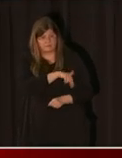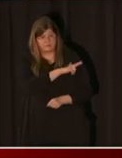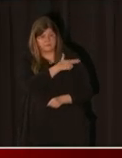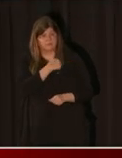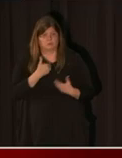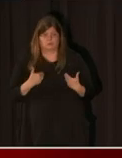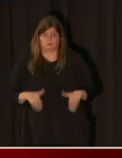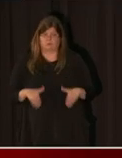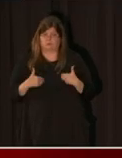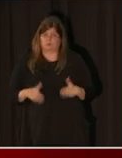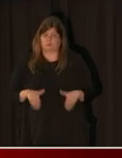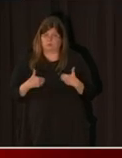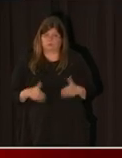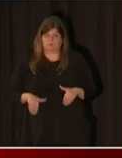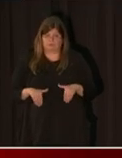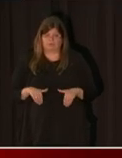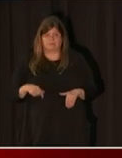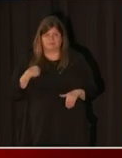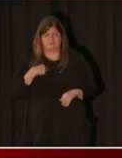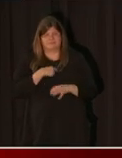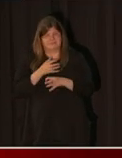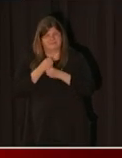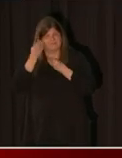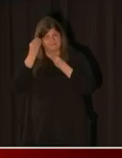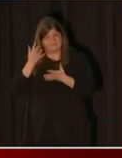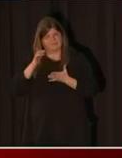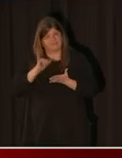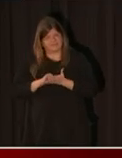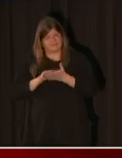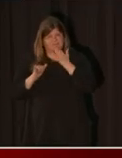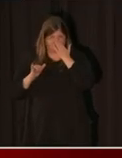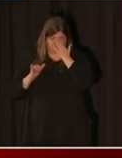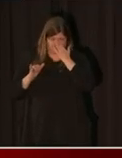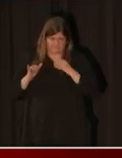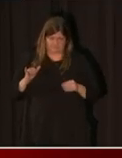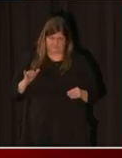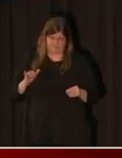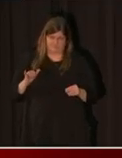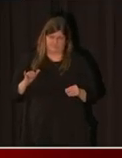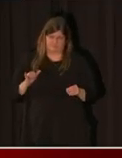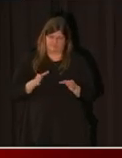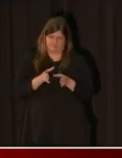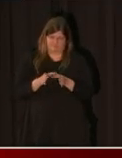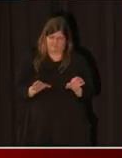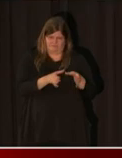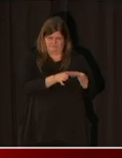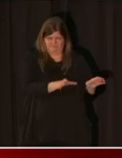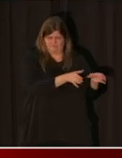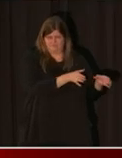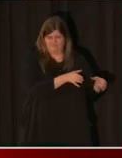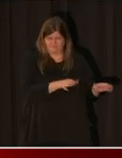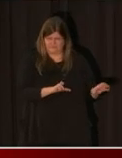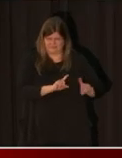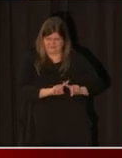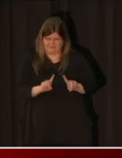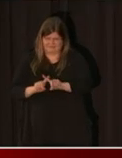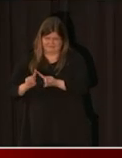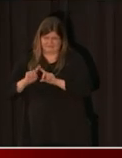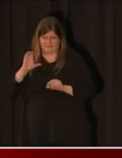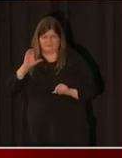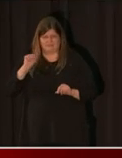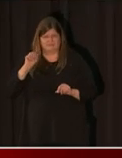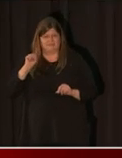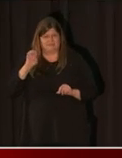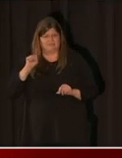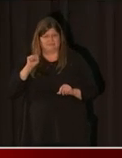have obtained some information in regards to the breakdown of cases amongst the districts, and it seems that